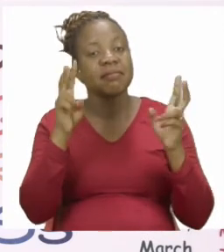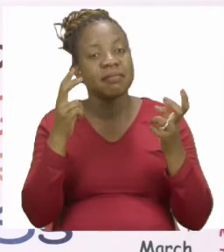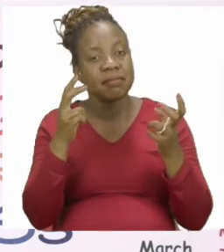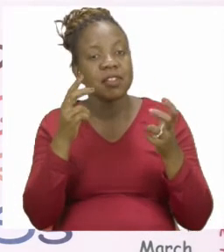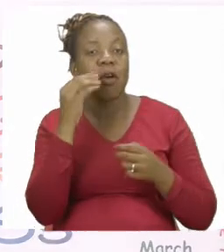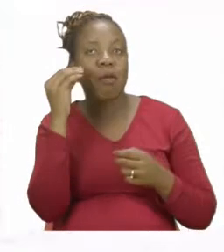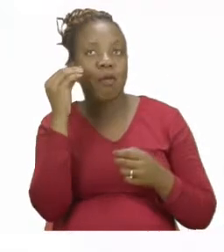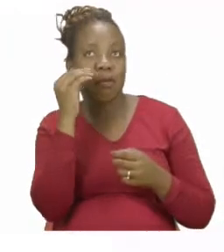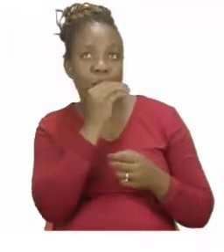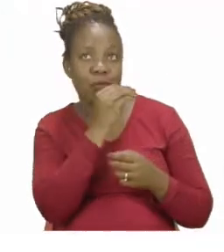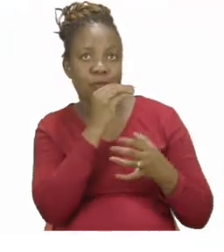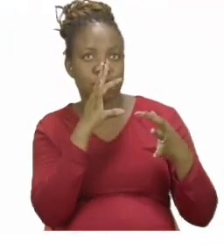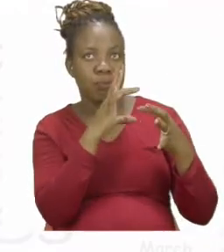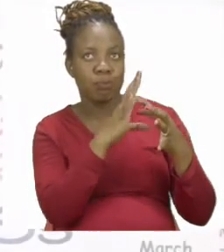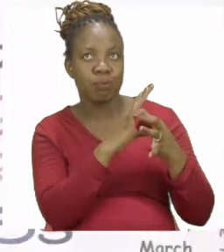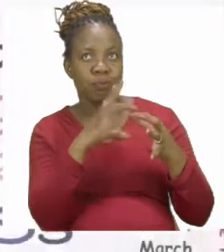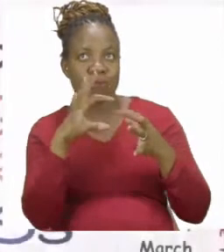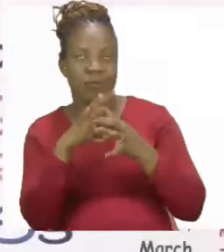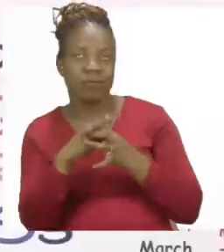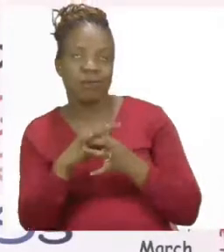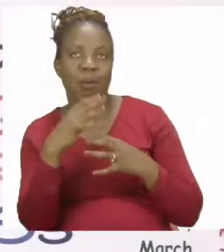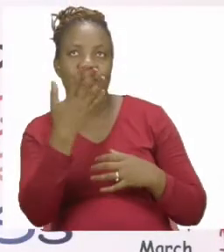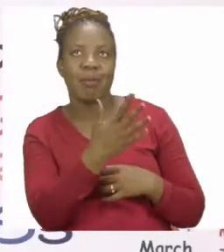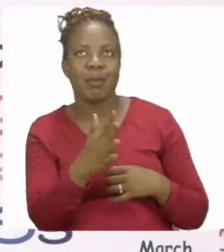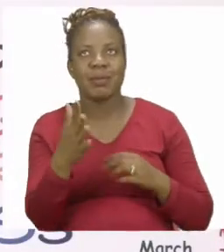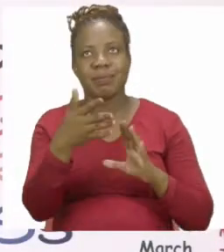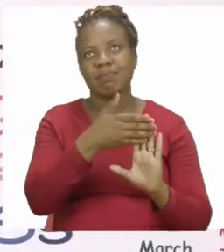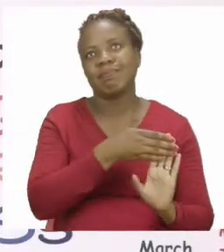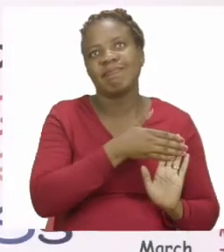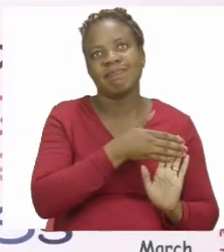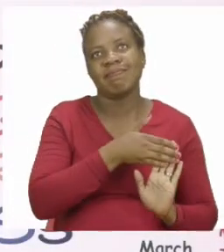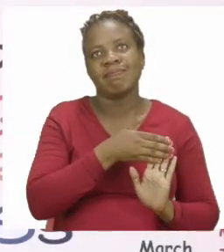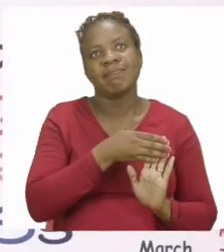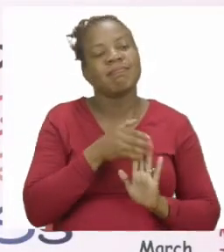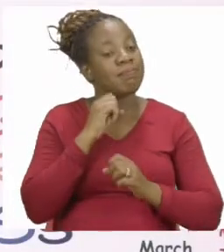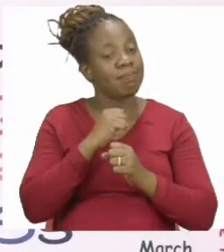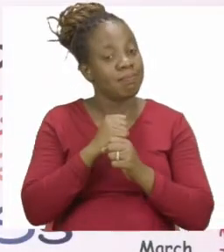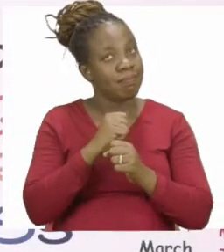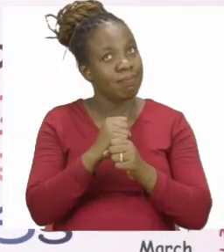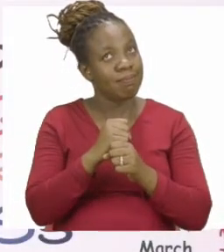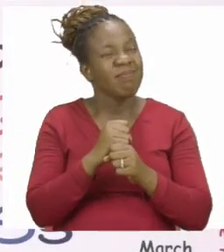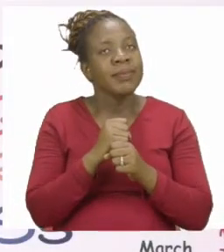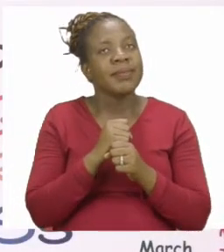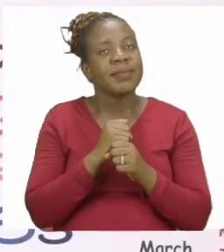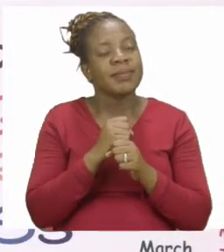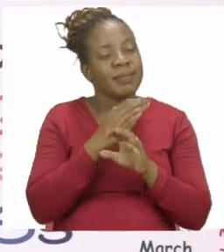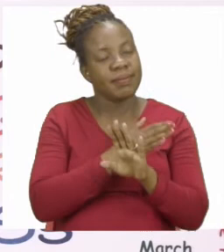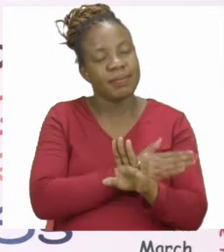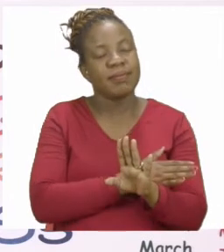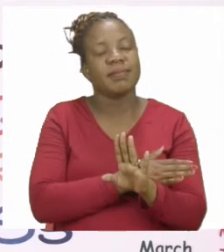food chain and saving water. Now as usual, before we start our lesson, we have